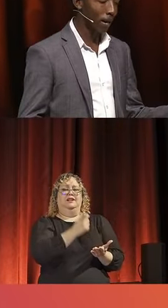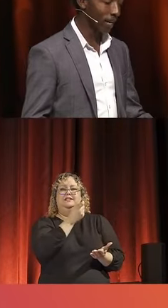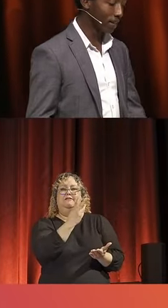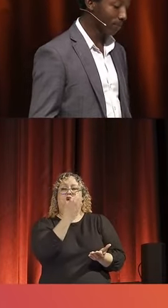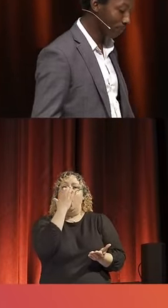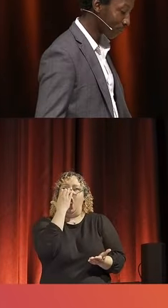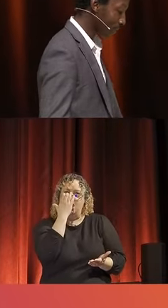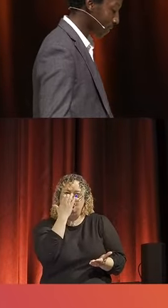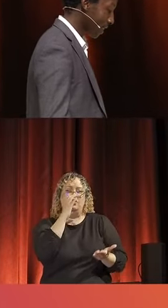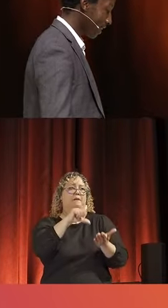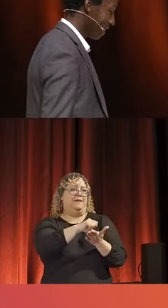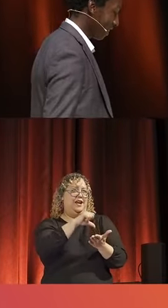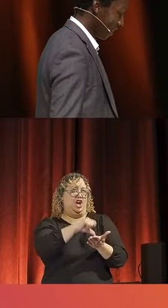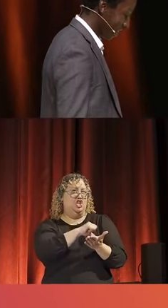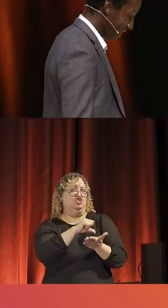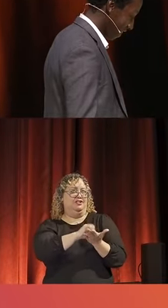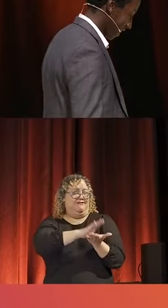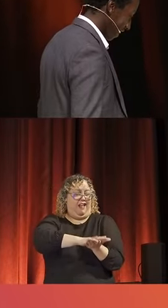without paying.